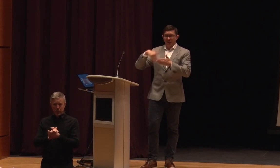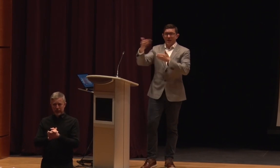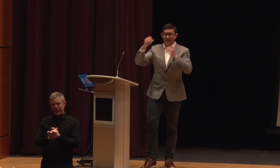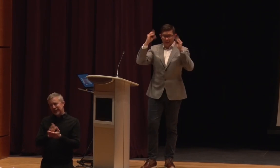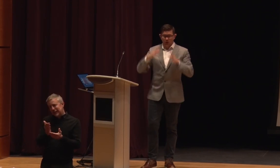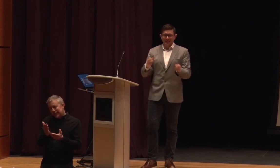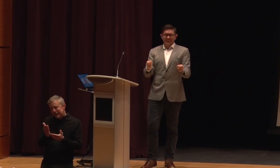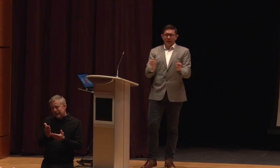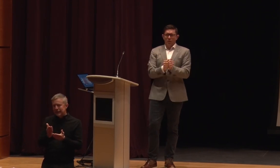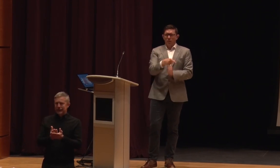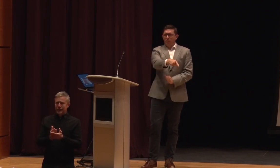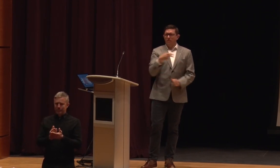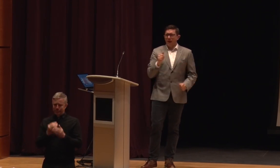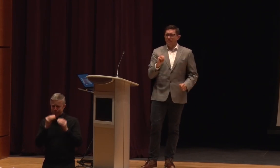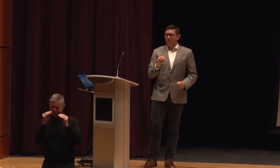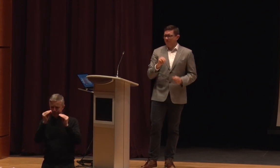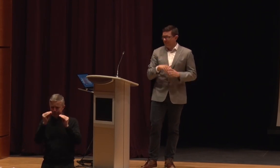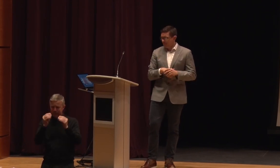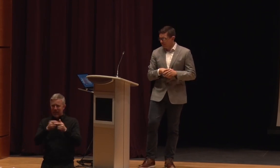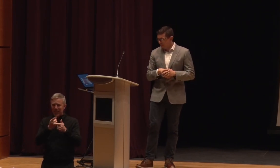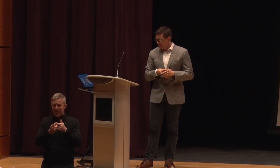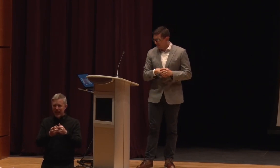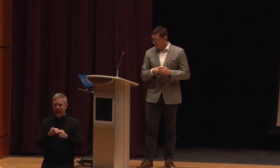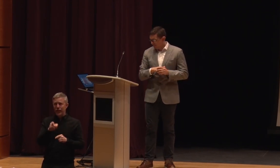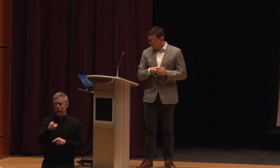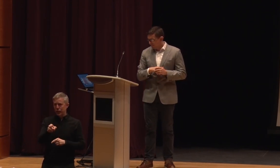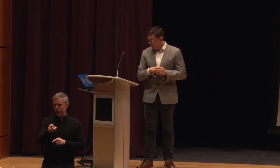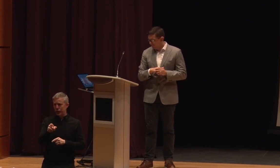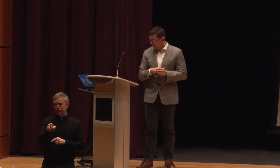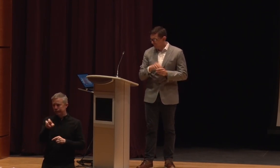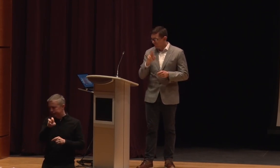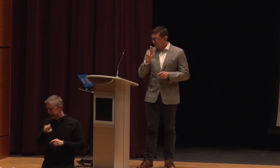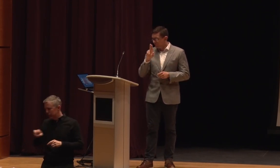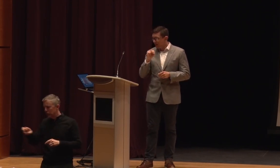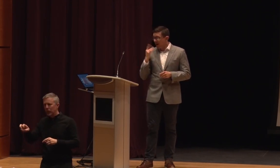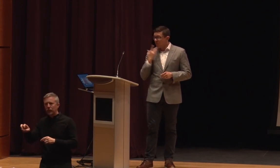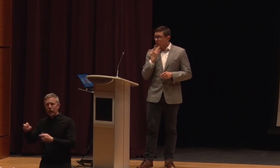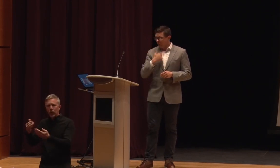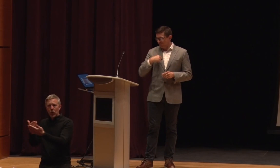teacher and then having the next teacher deal with Pam.